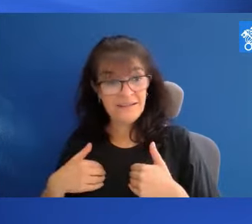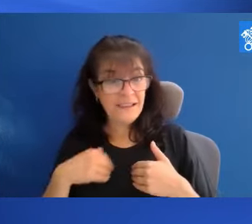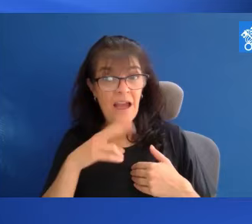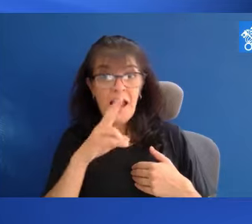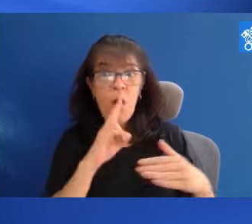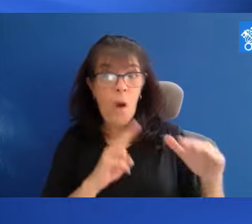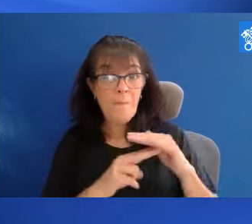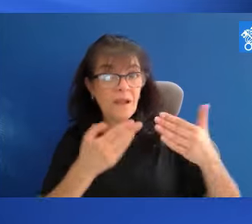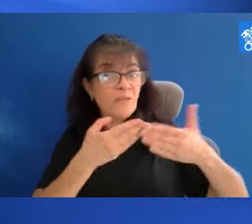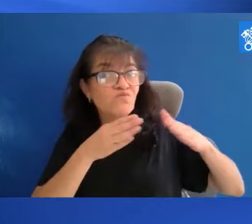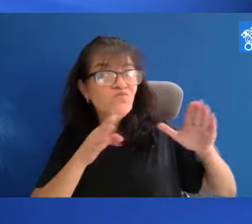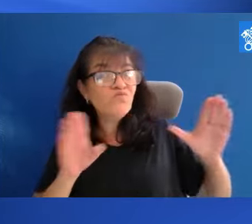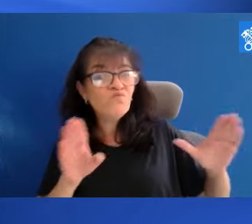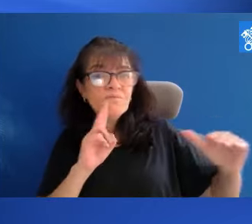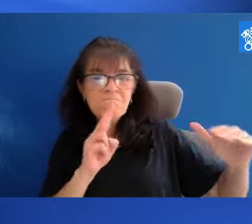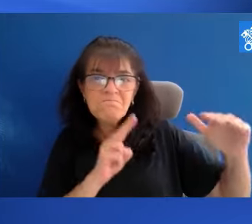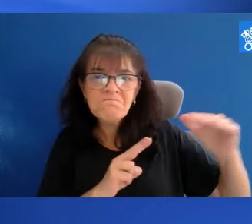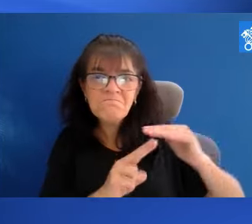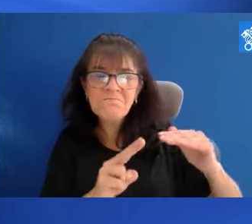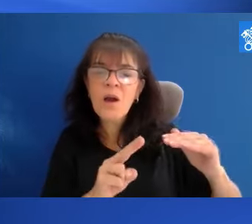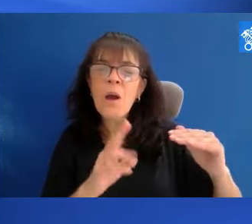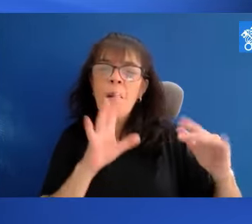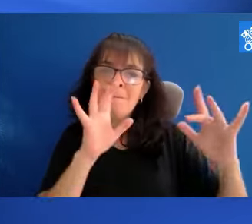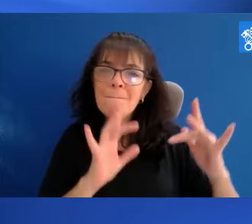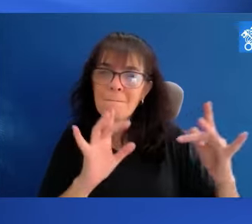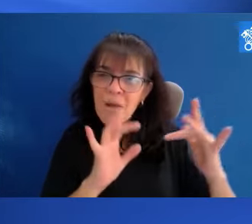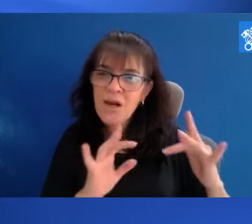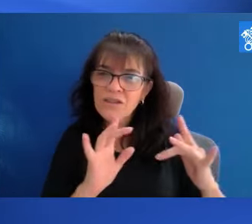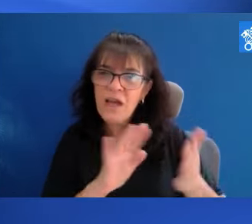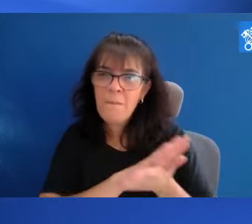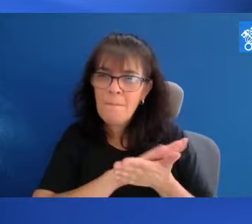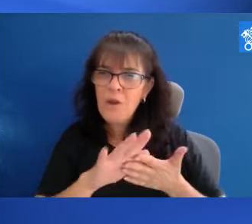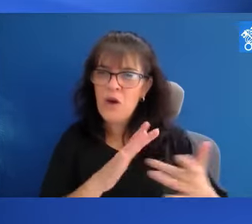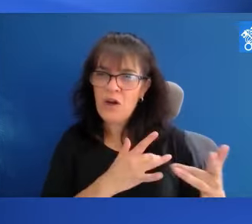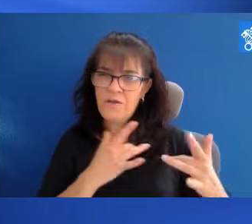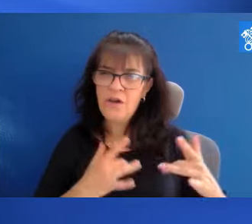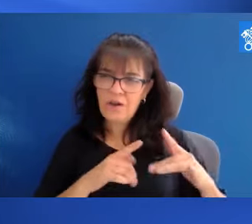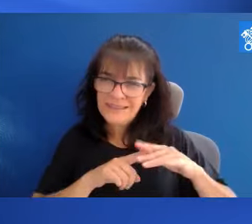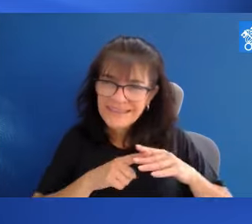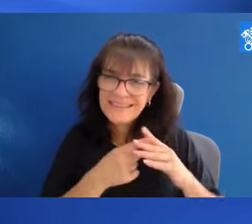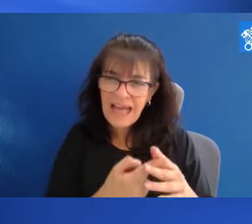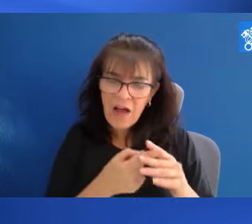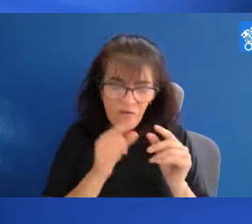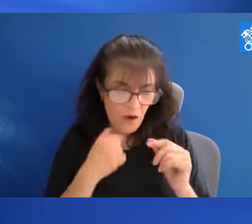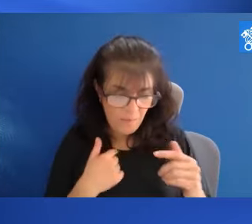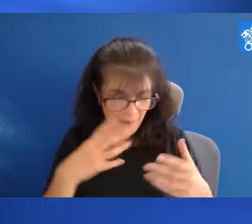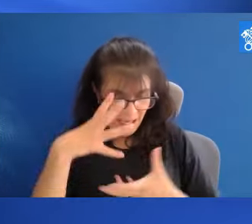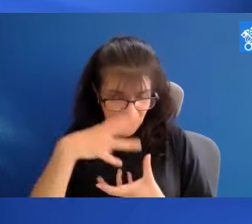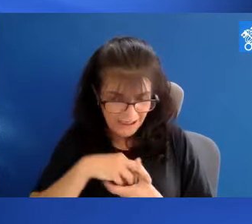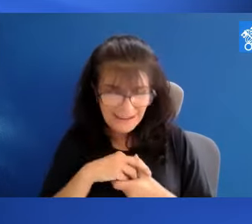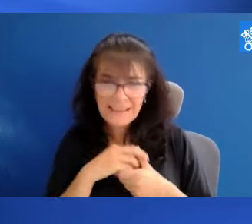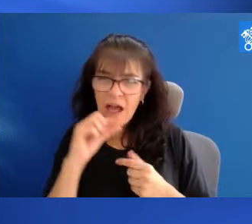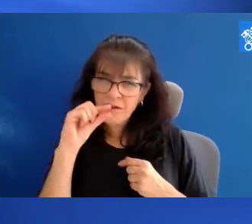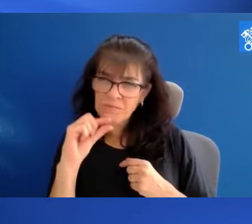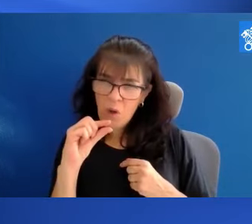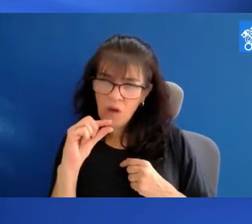that meekness, mercy, and purity of heart stem from that inner sense of smallness. If you want to listen back to this event at any